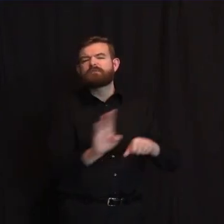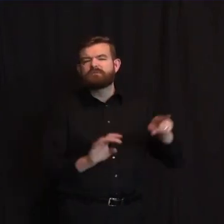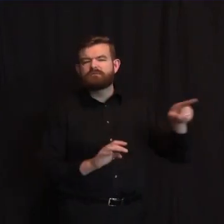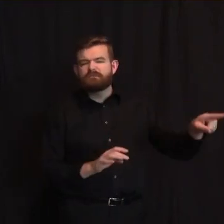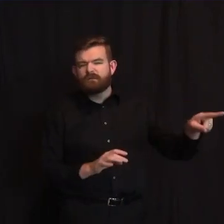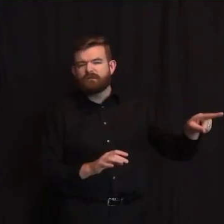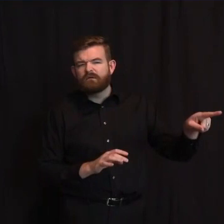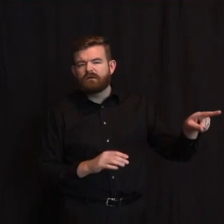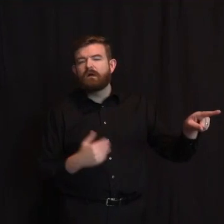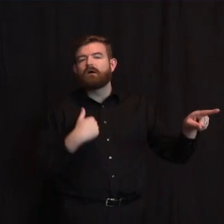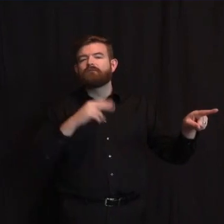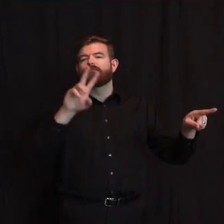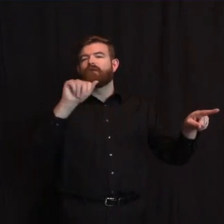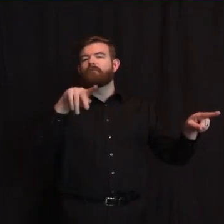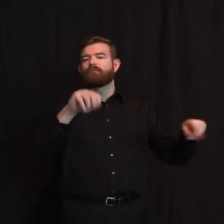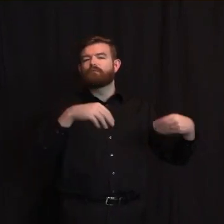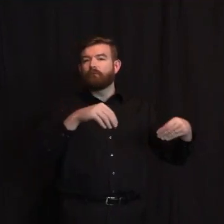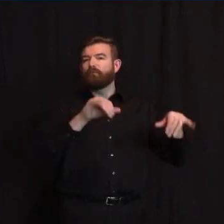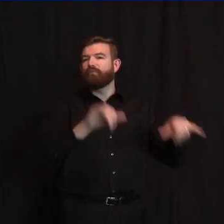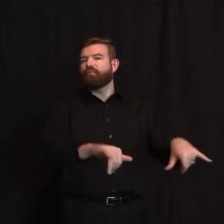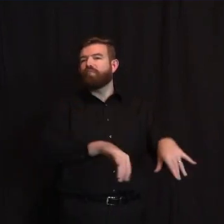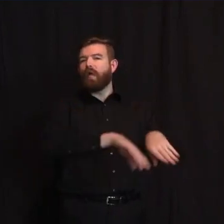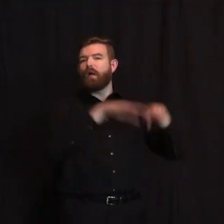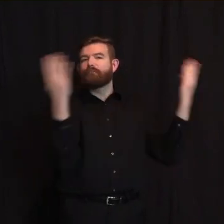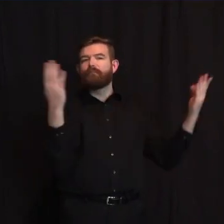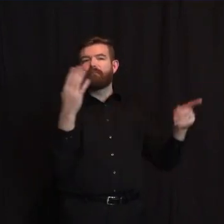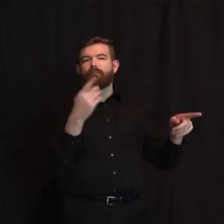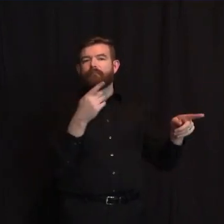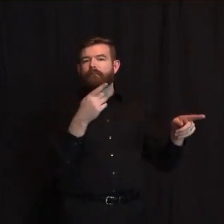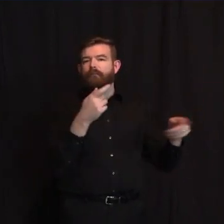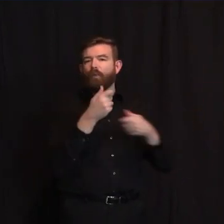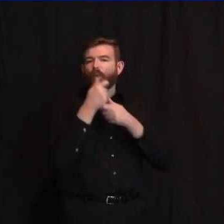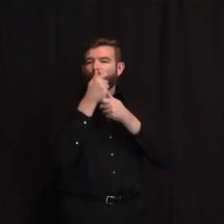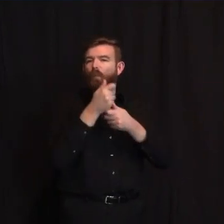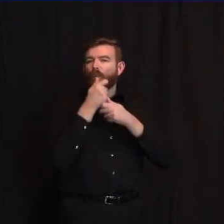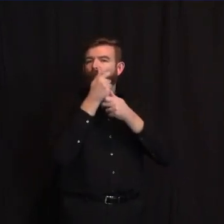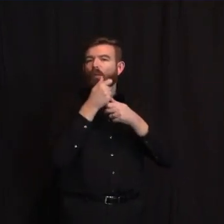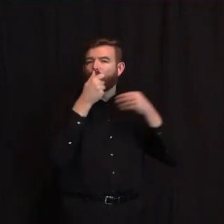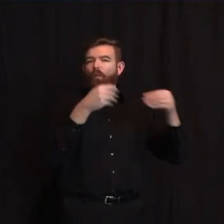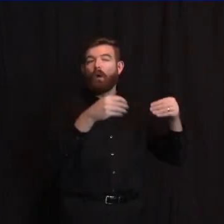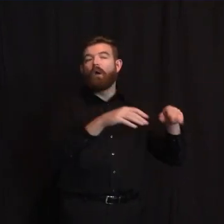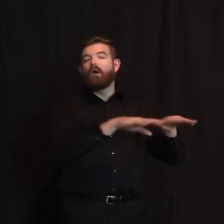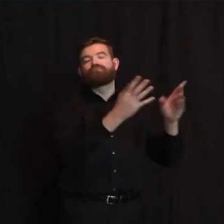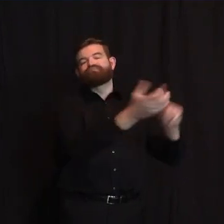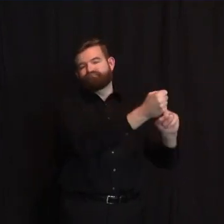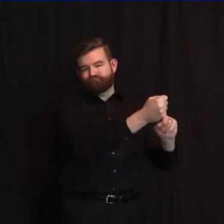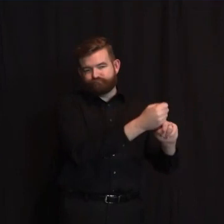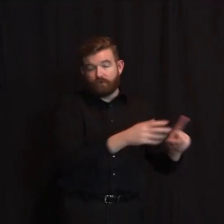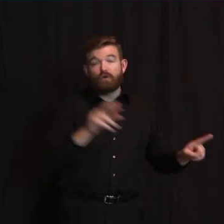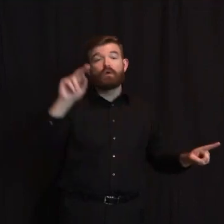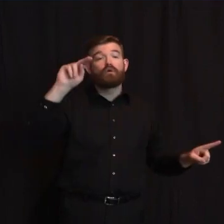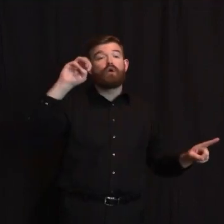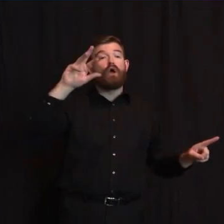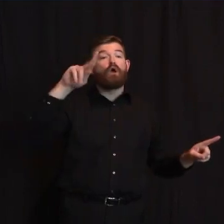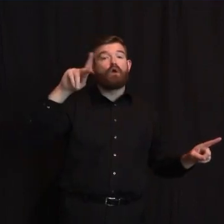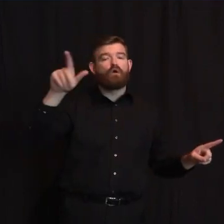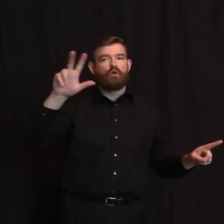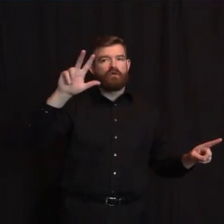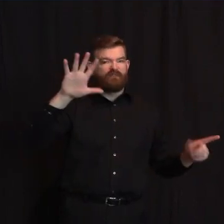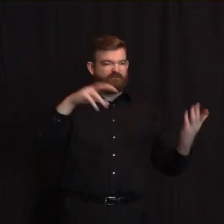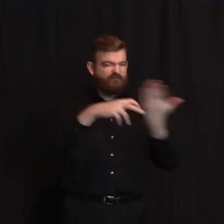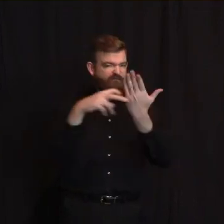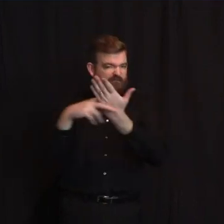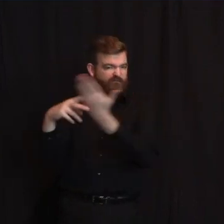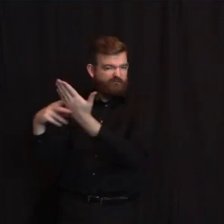for having a non-essential business open. Newark Police Department issued 25 executive order summonses and closed 2